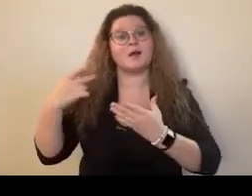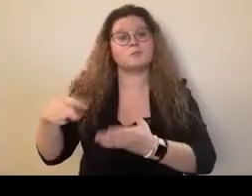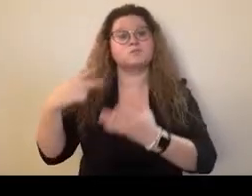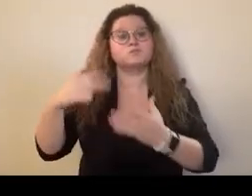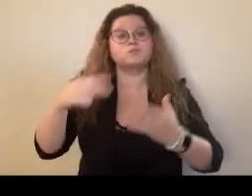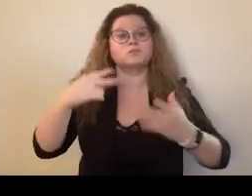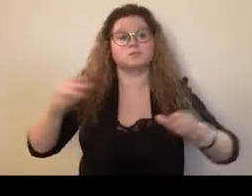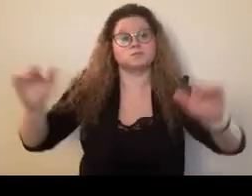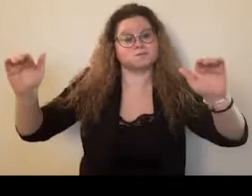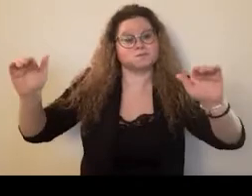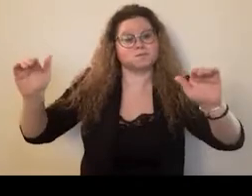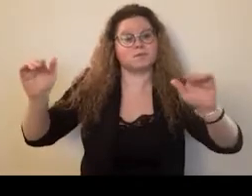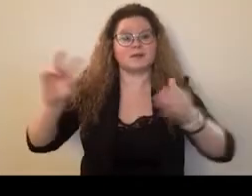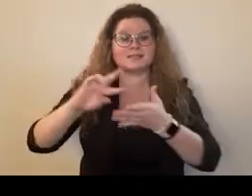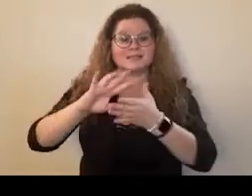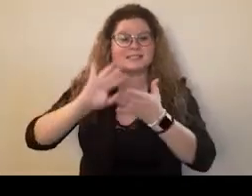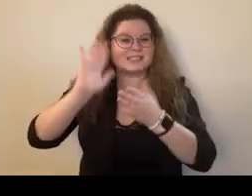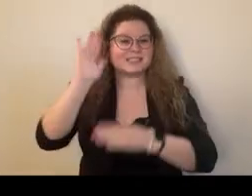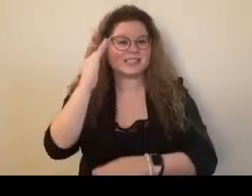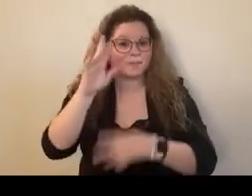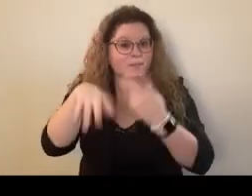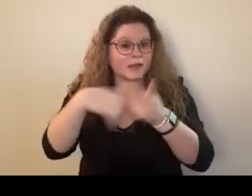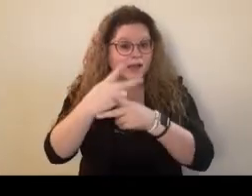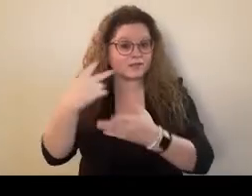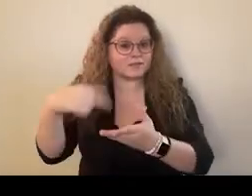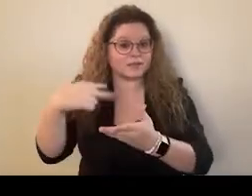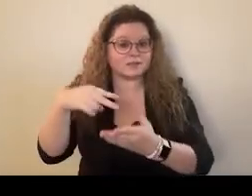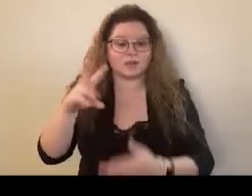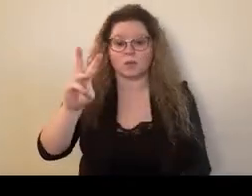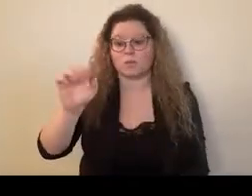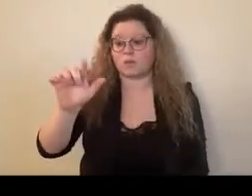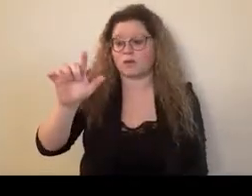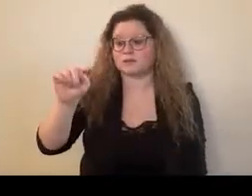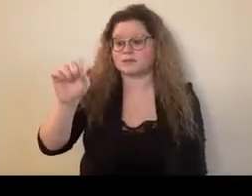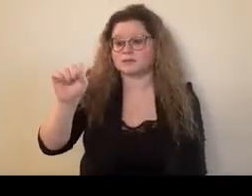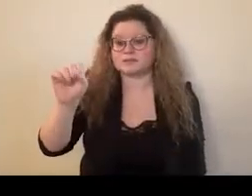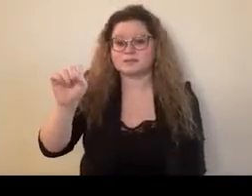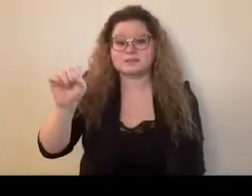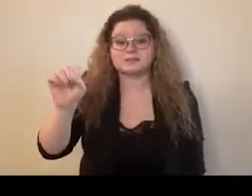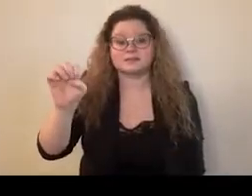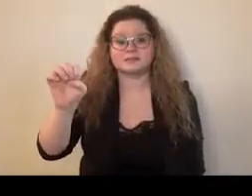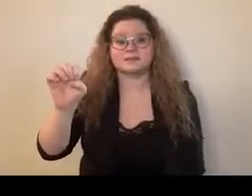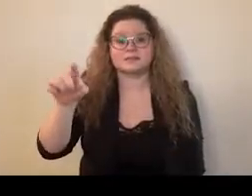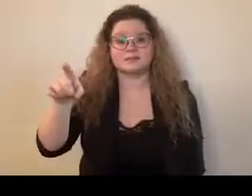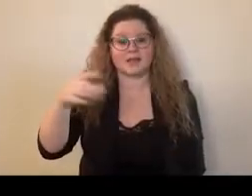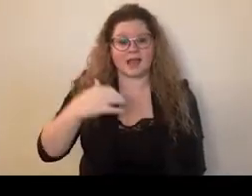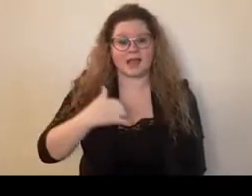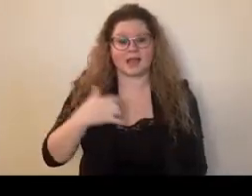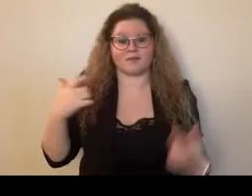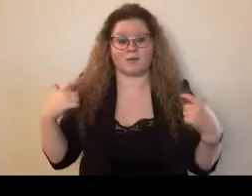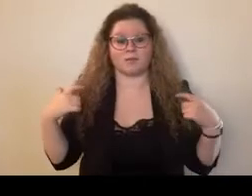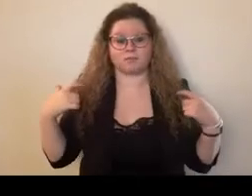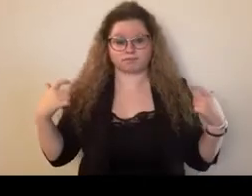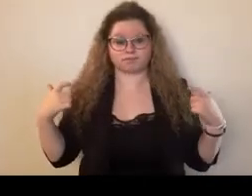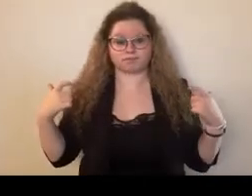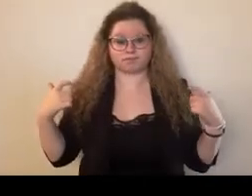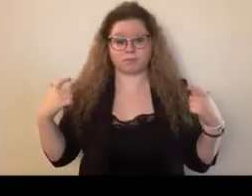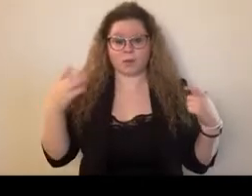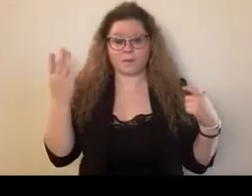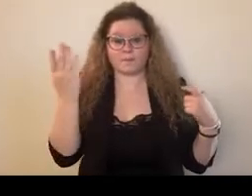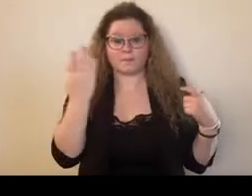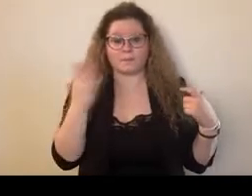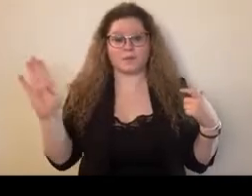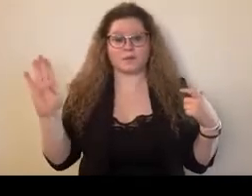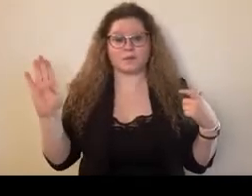pose of a waltz. The lead, a gentleman, has broad shoulders with a blue shirt